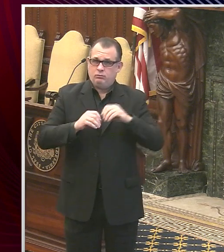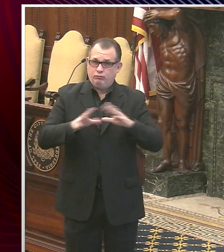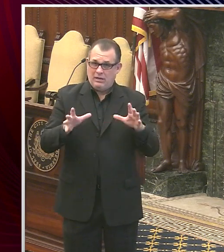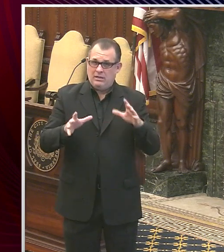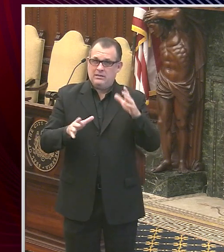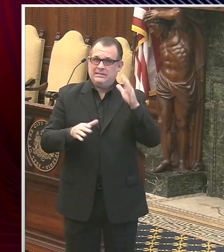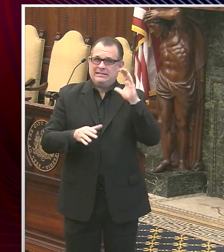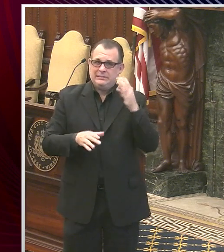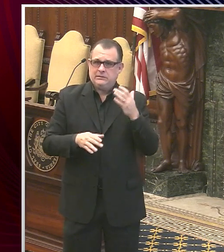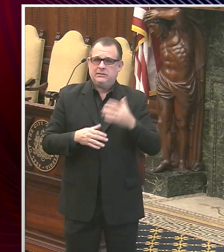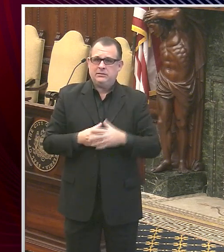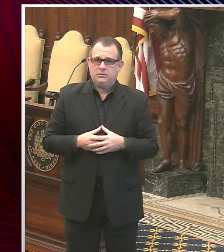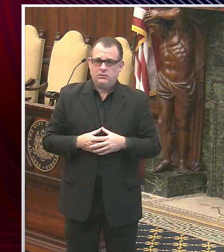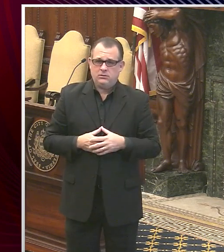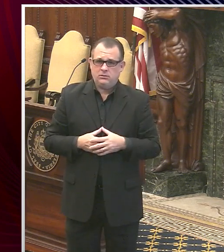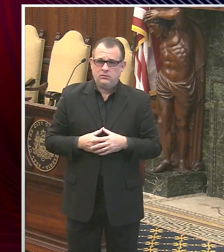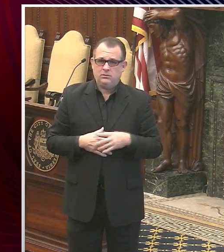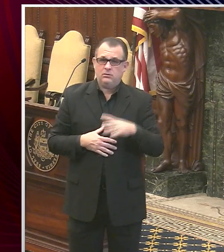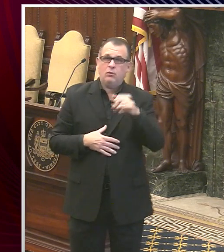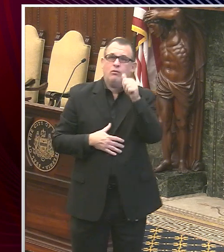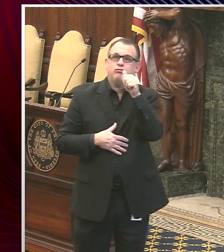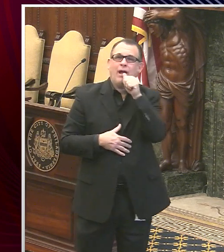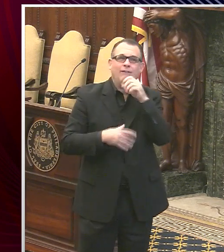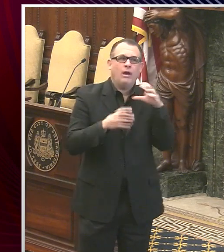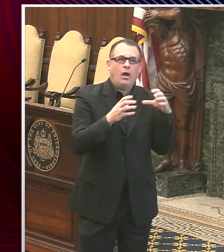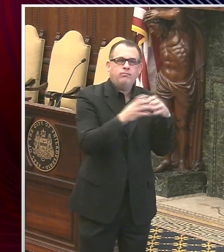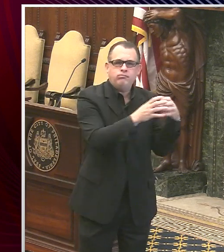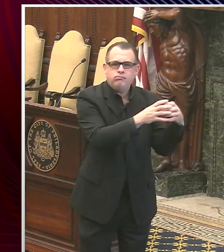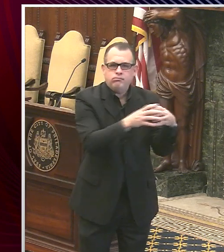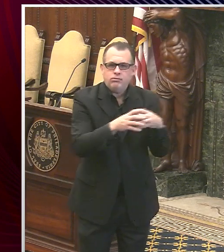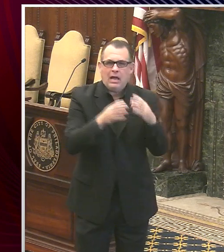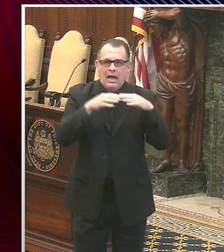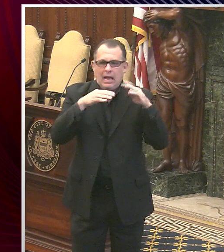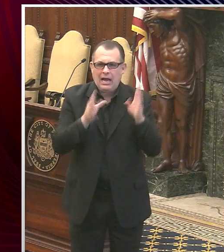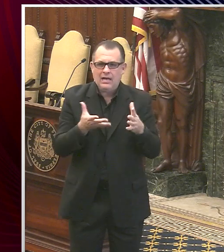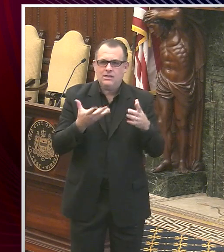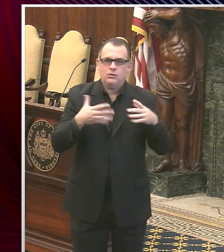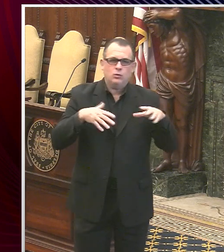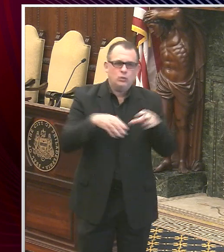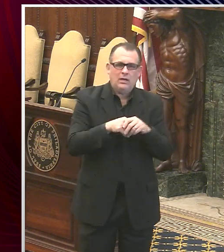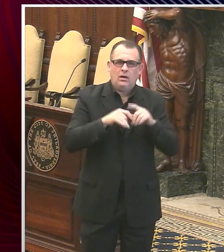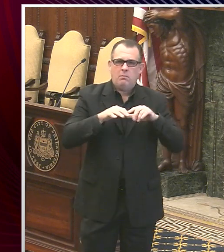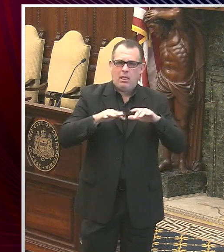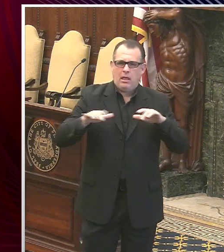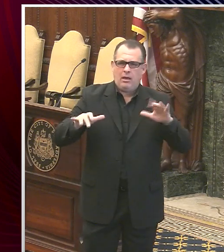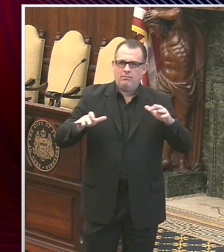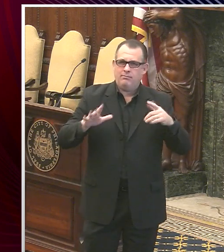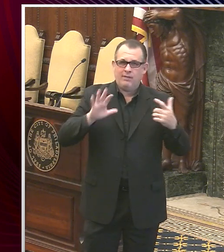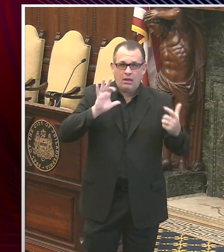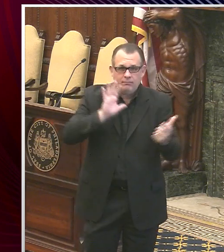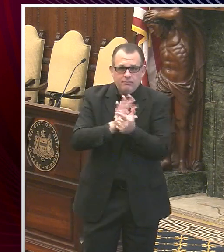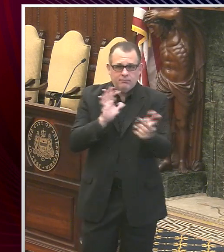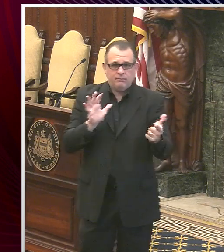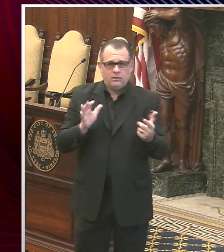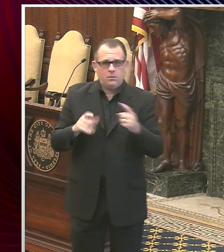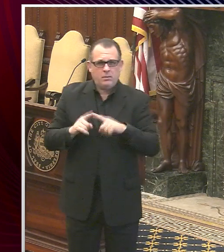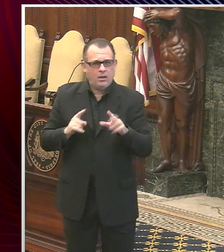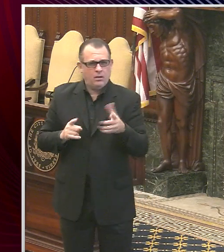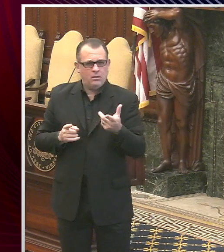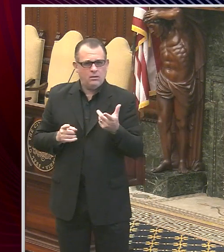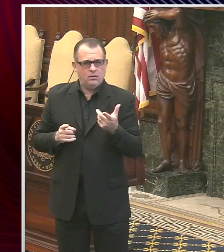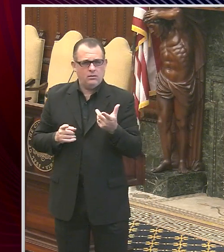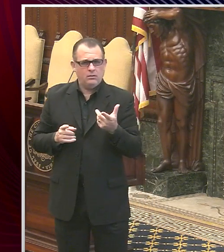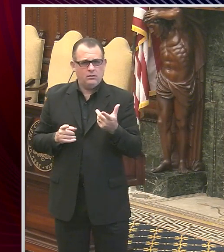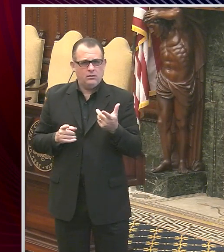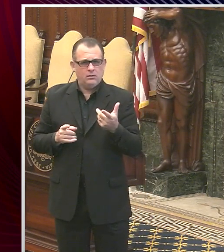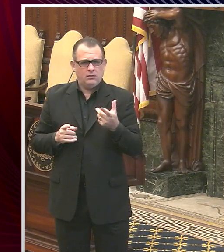at private social gatherings that people are having. I know you're now banning them, but enforcement of that seems